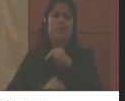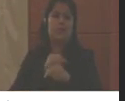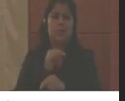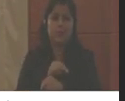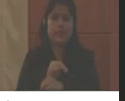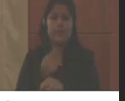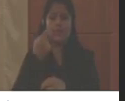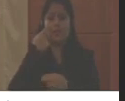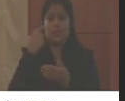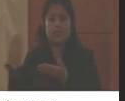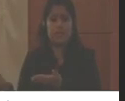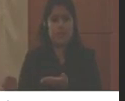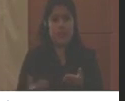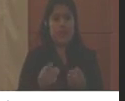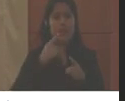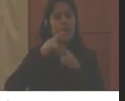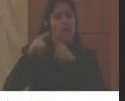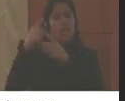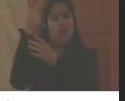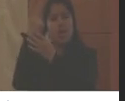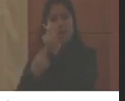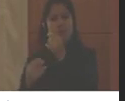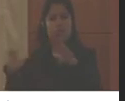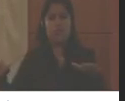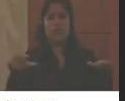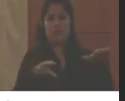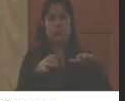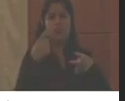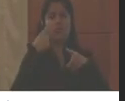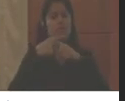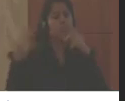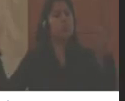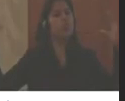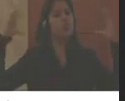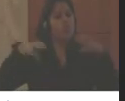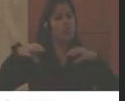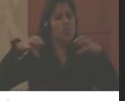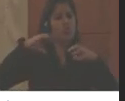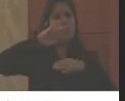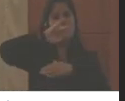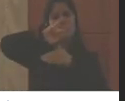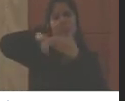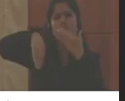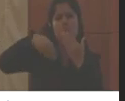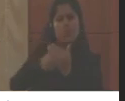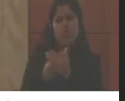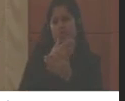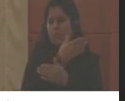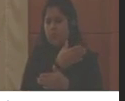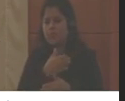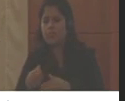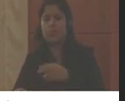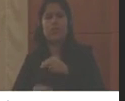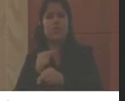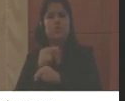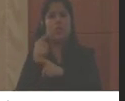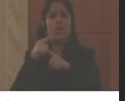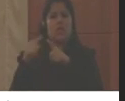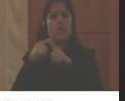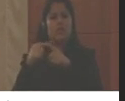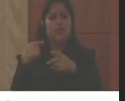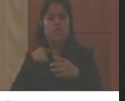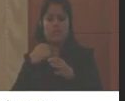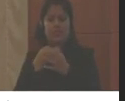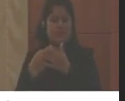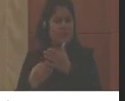national territory, presenting an interaction between both cyclones that caused rainfall in almost all of the